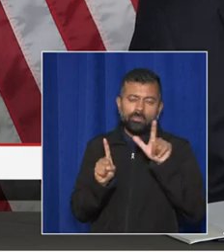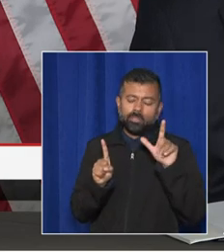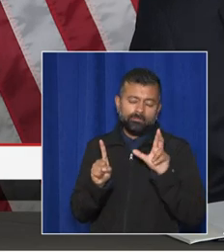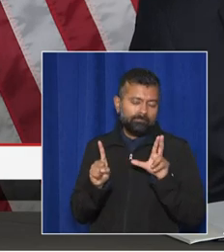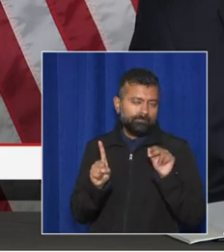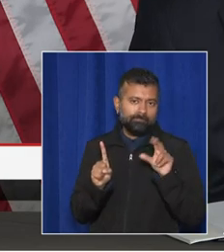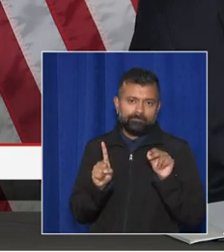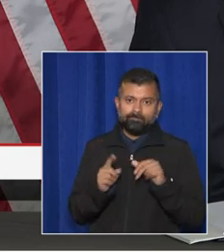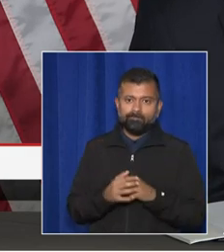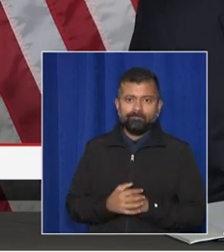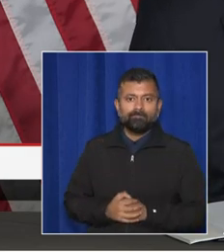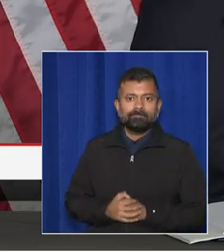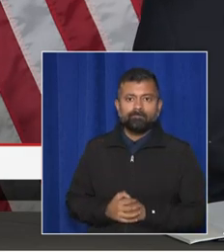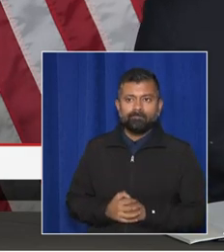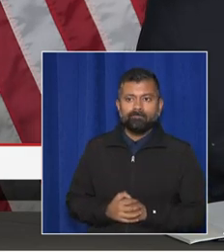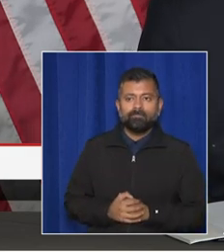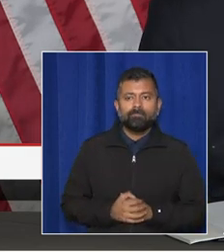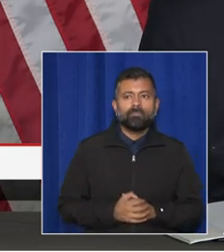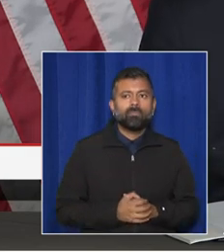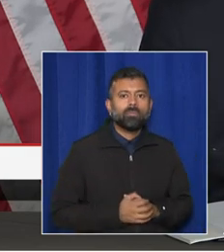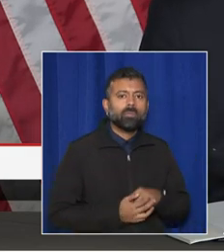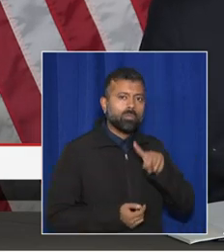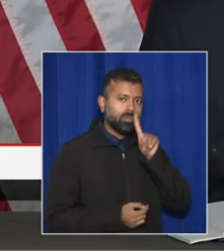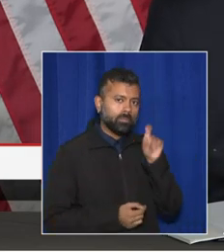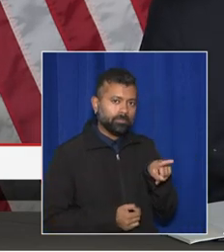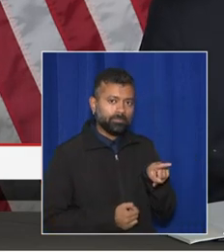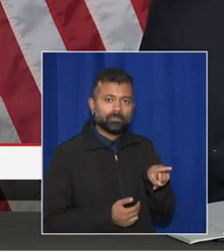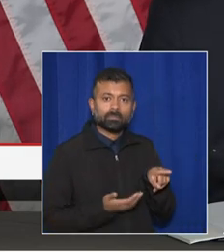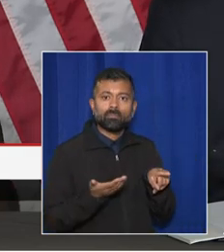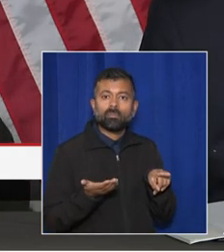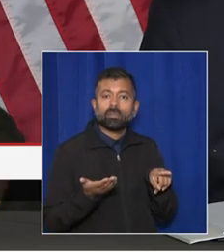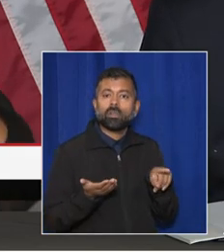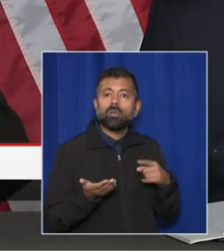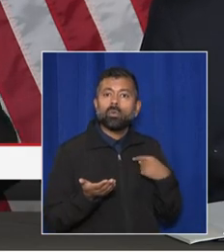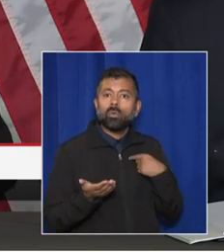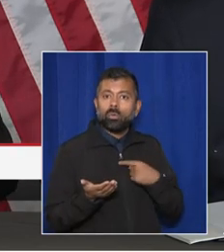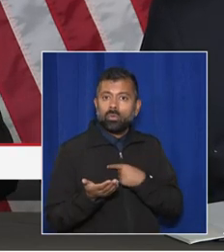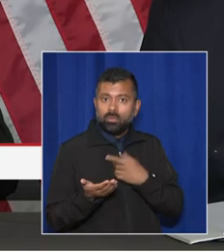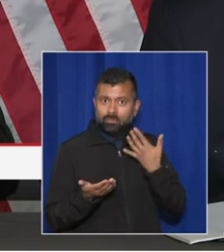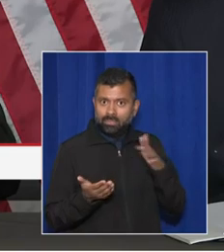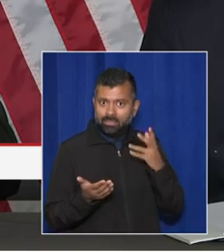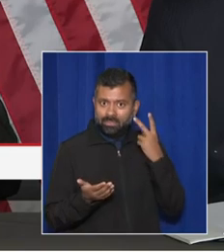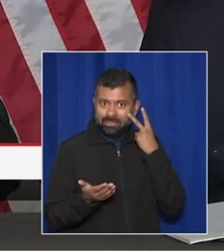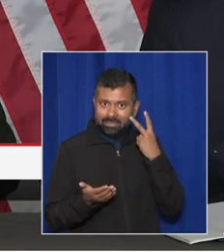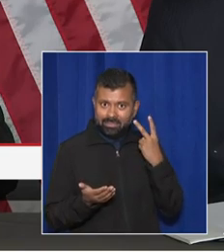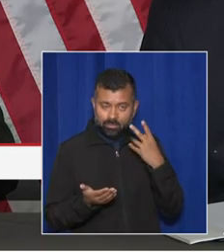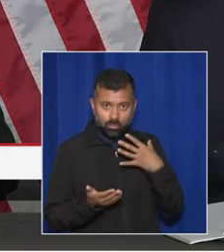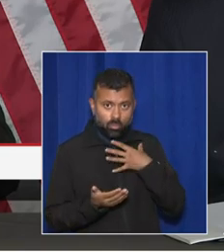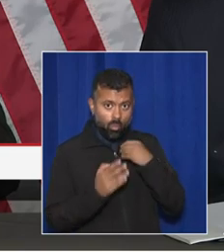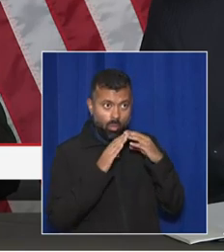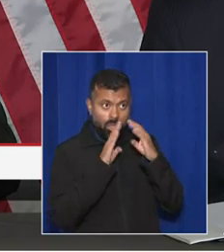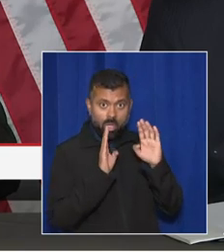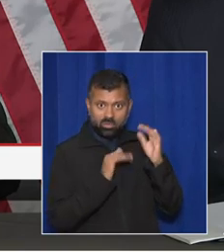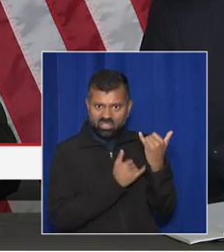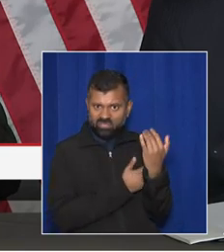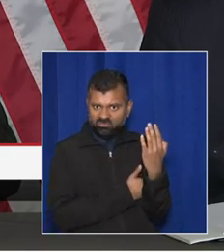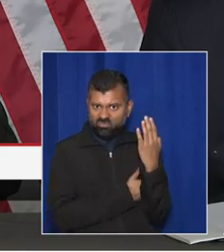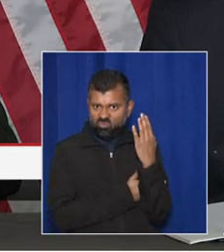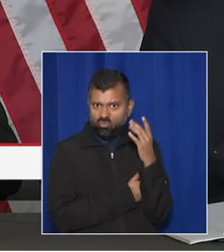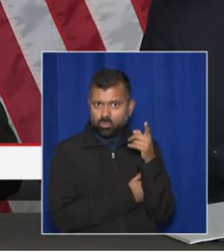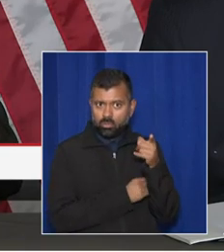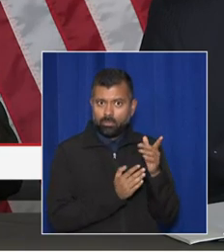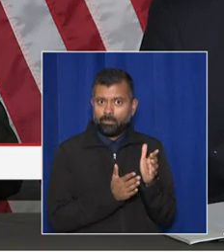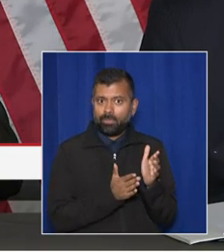Yes. We also reported this morning that the White House has backed off the executive order that would have cracked down